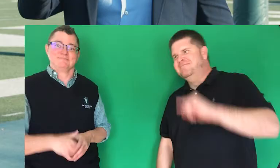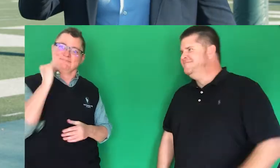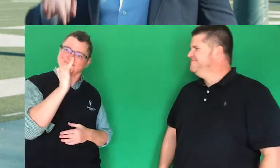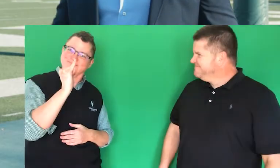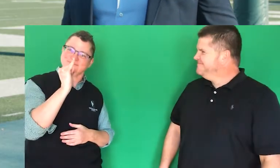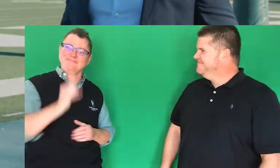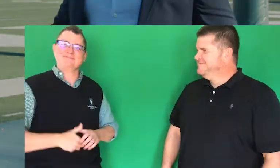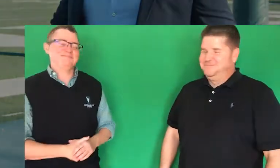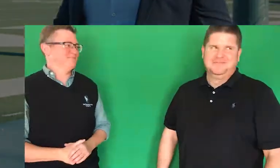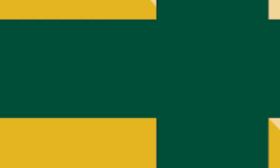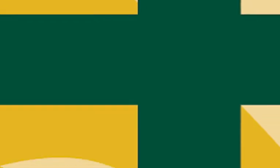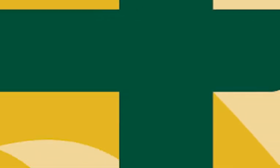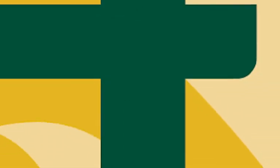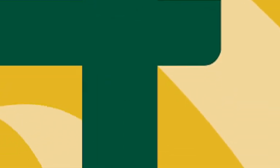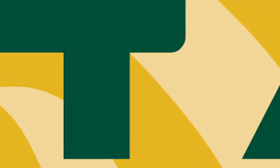up.